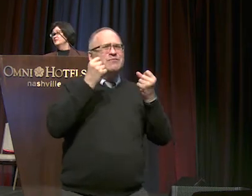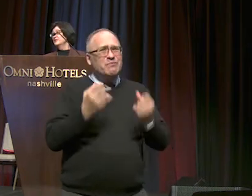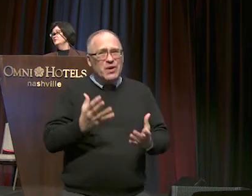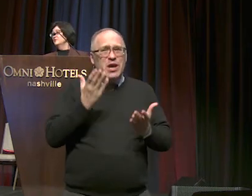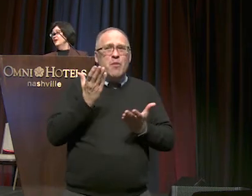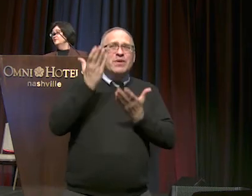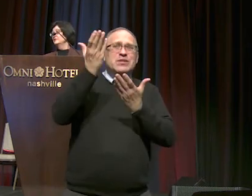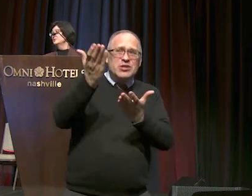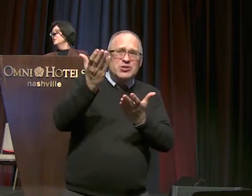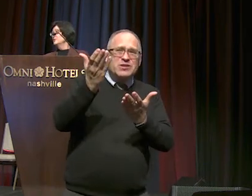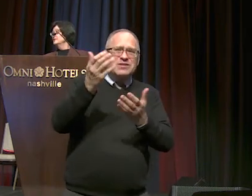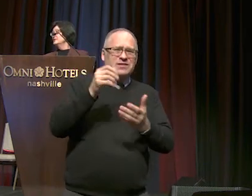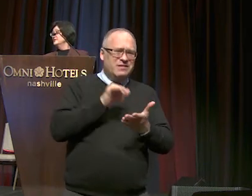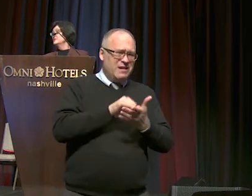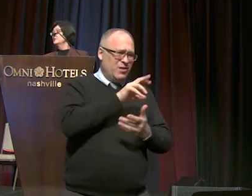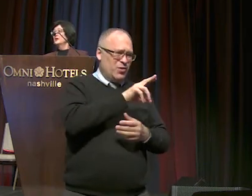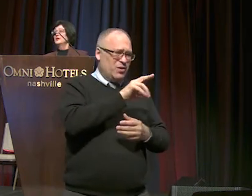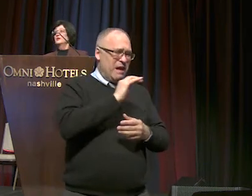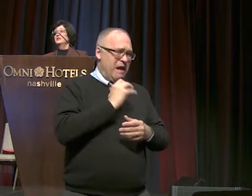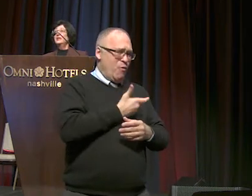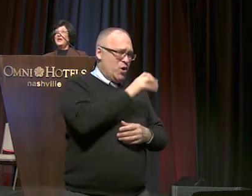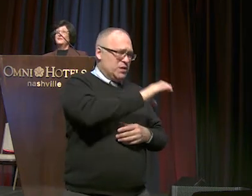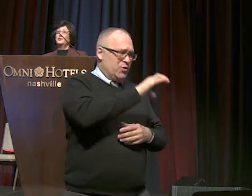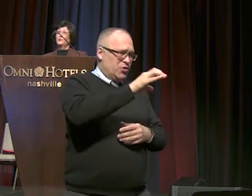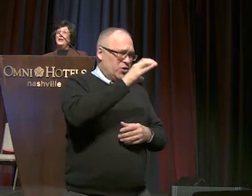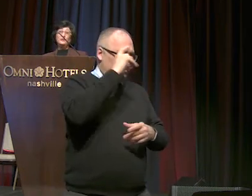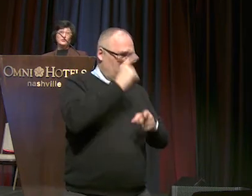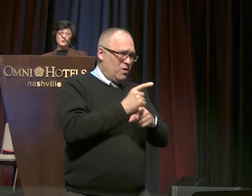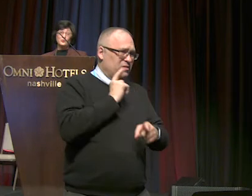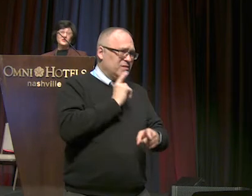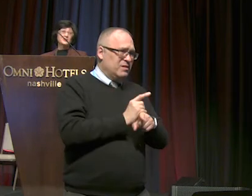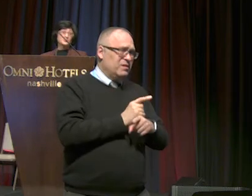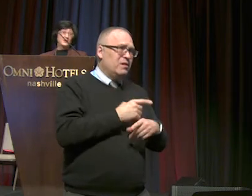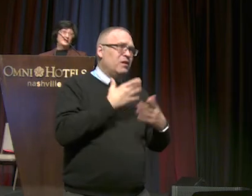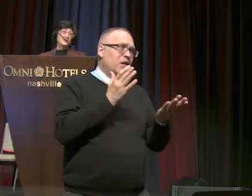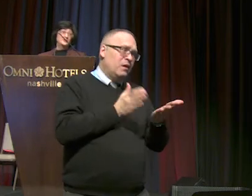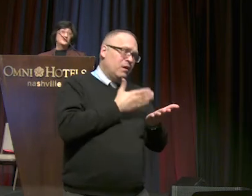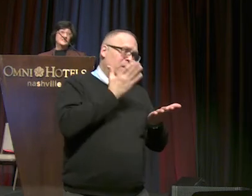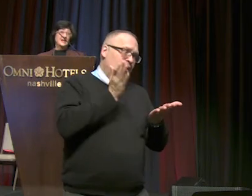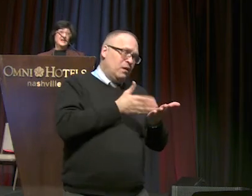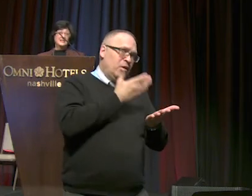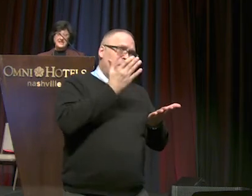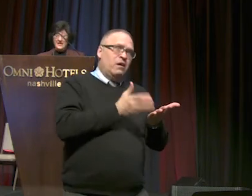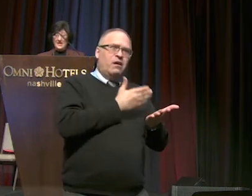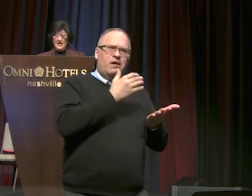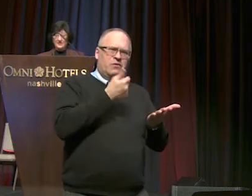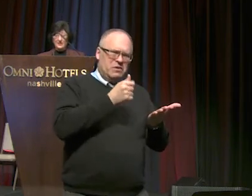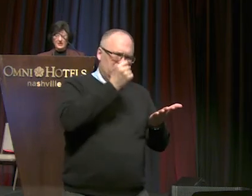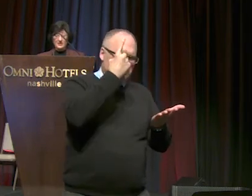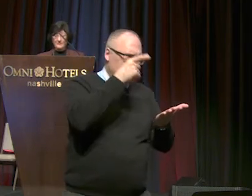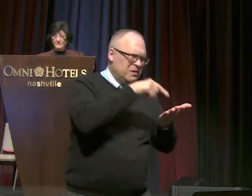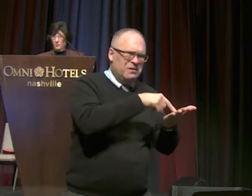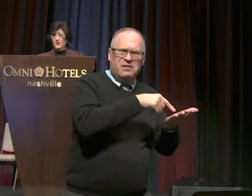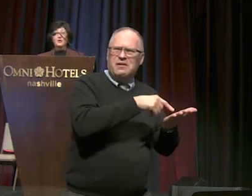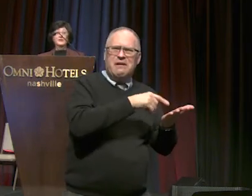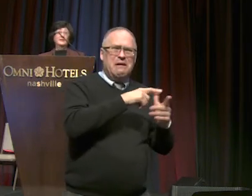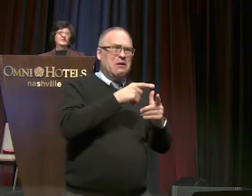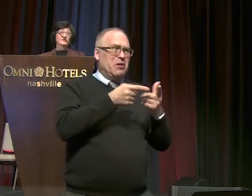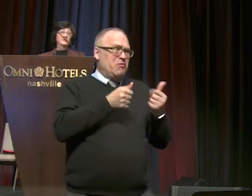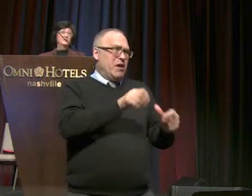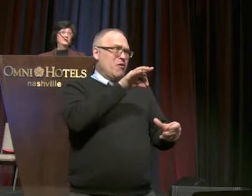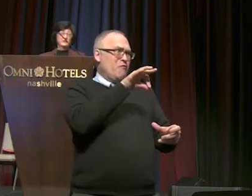that our Central Conference brothers and sisters have to wade through, try to understand, and then vote